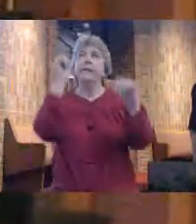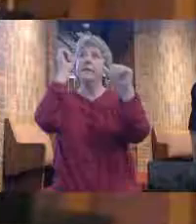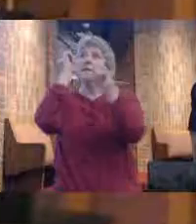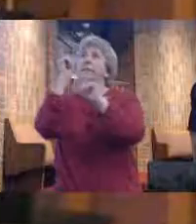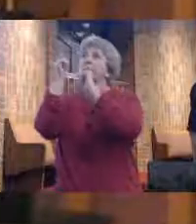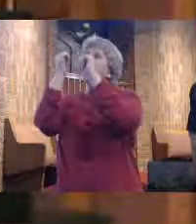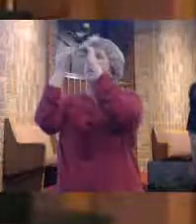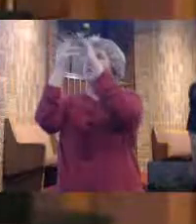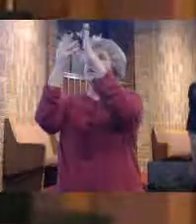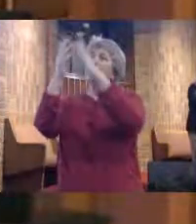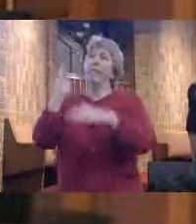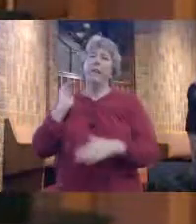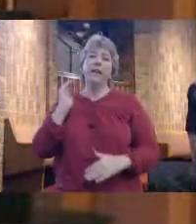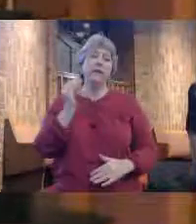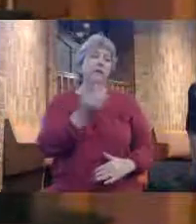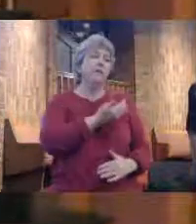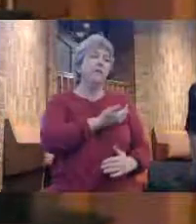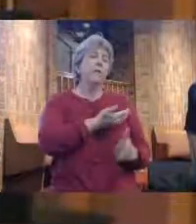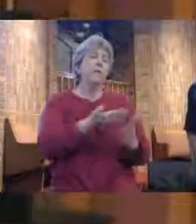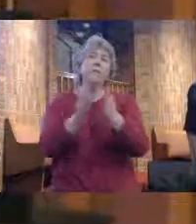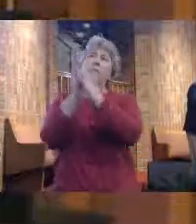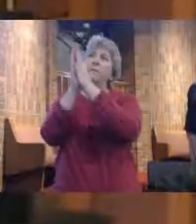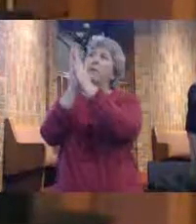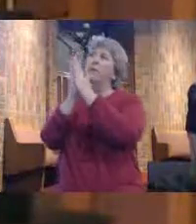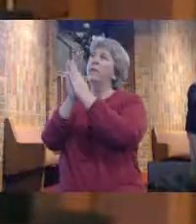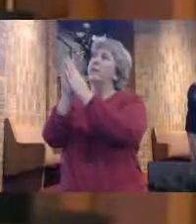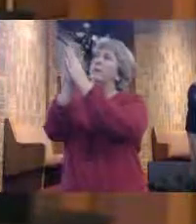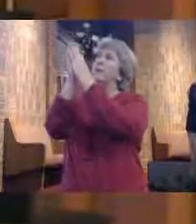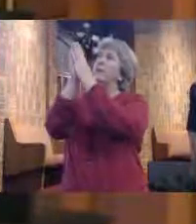Father, hear the prayer we